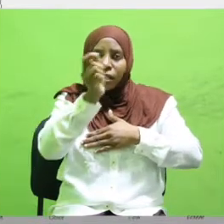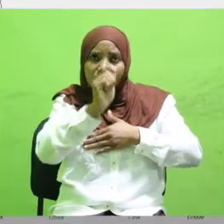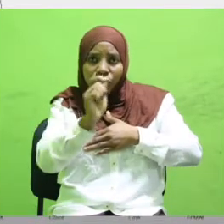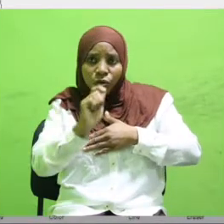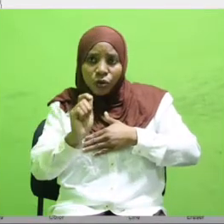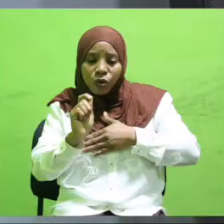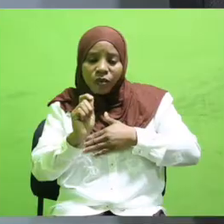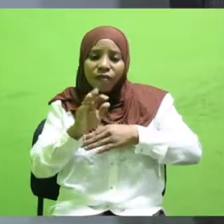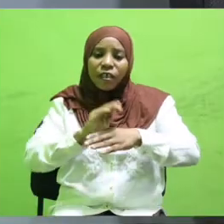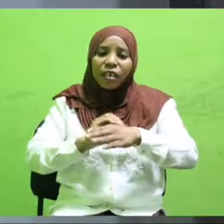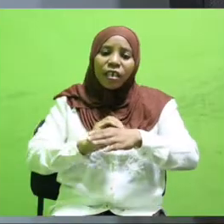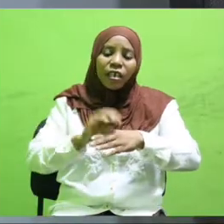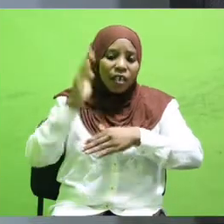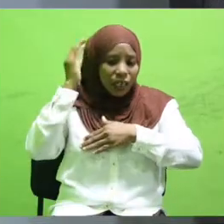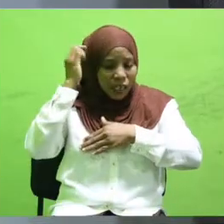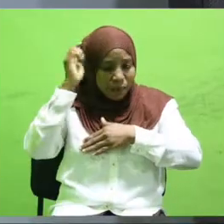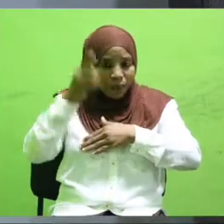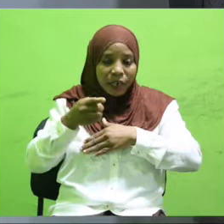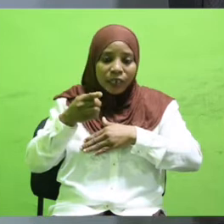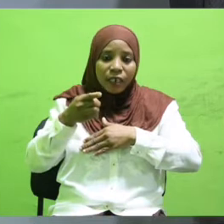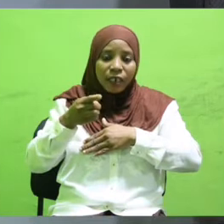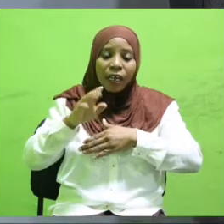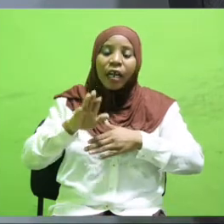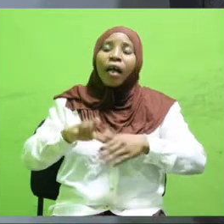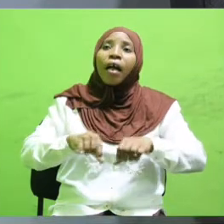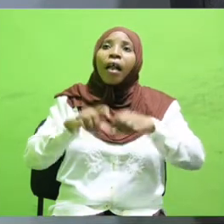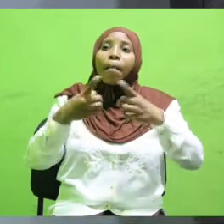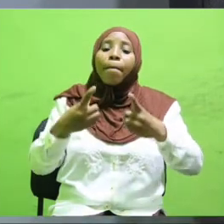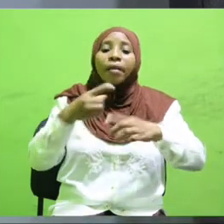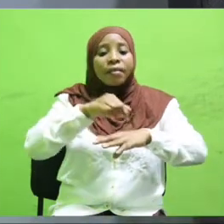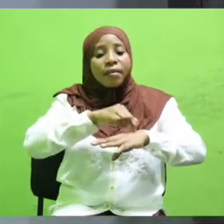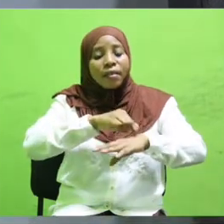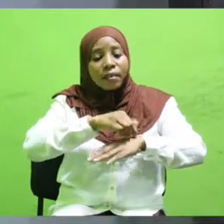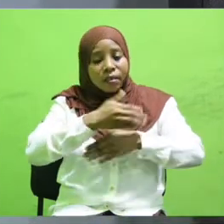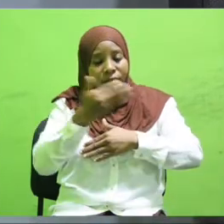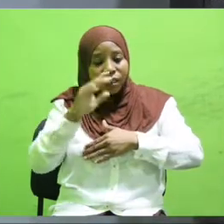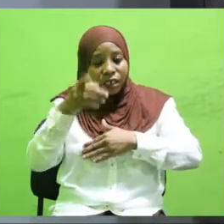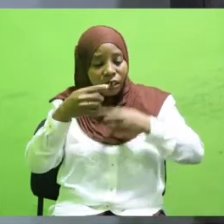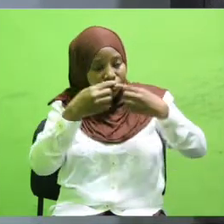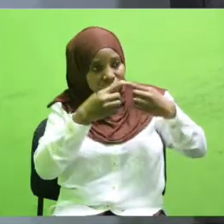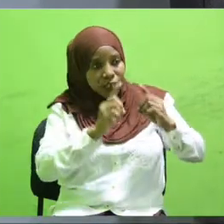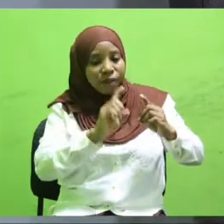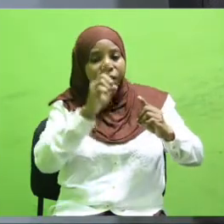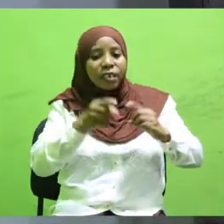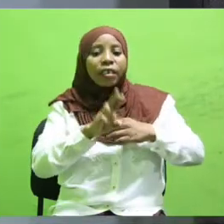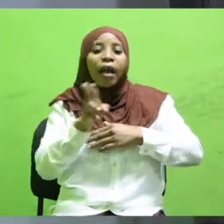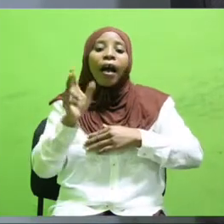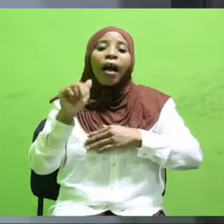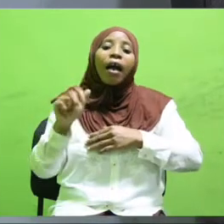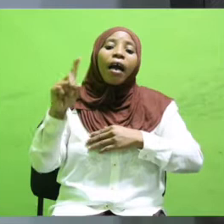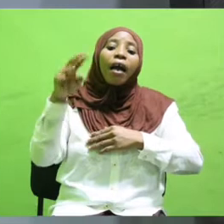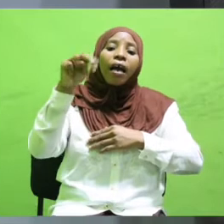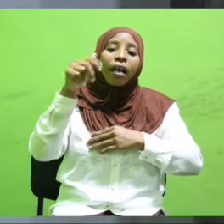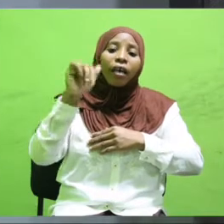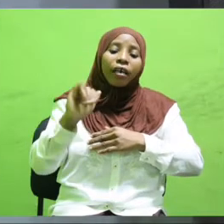be not fit for eating. So if someone eats it, it would definitely harm them.